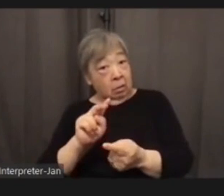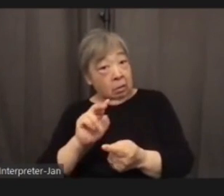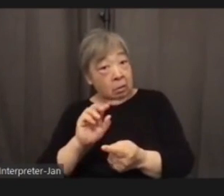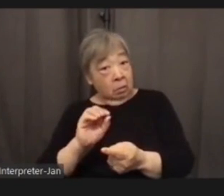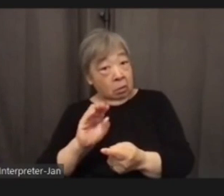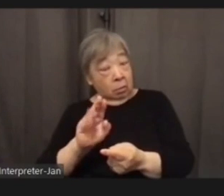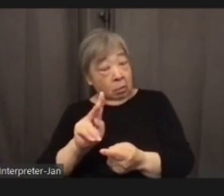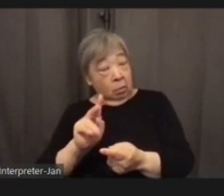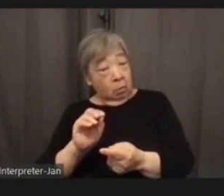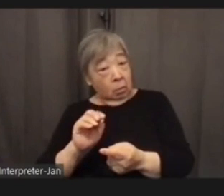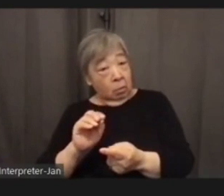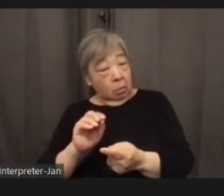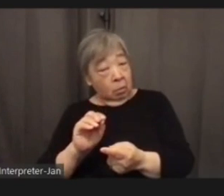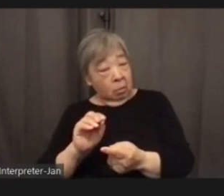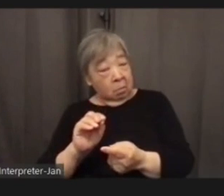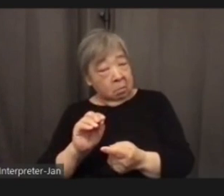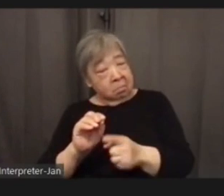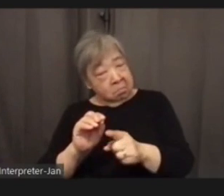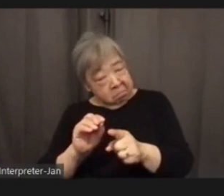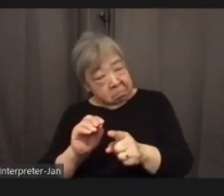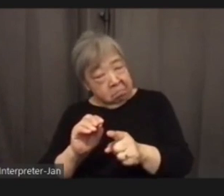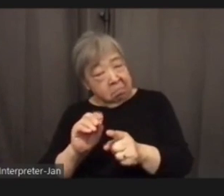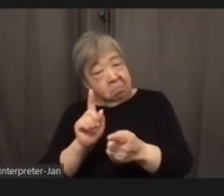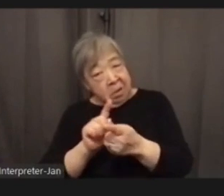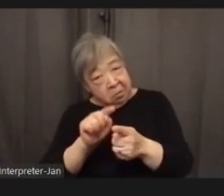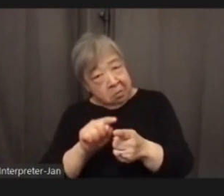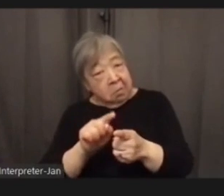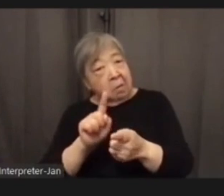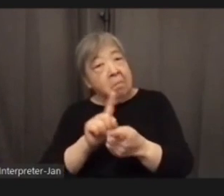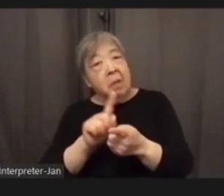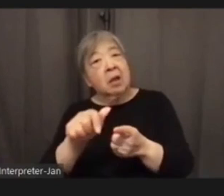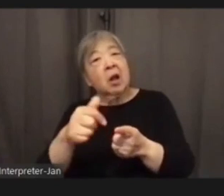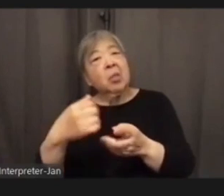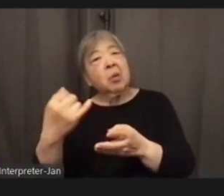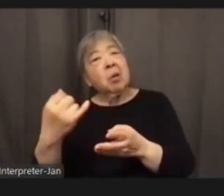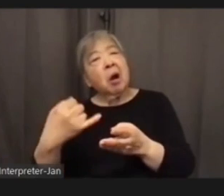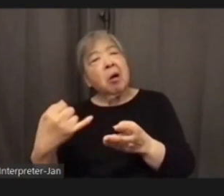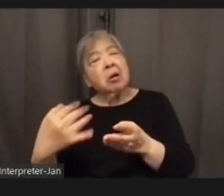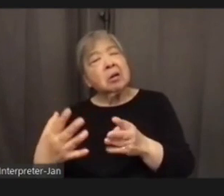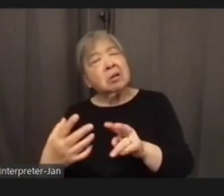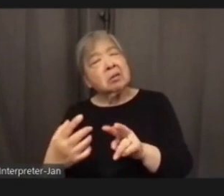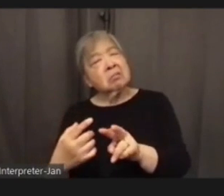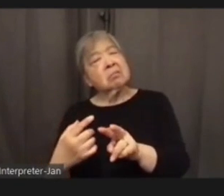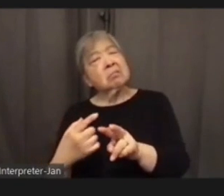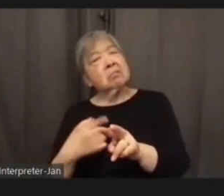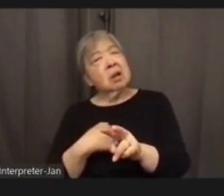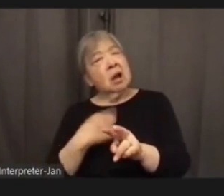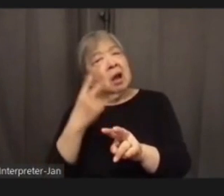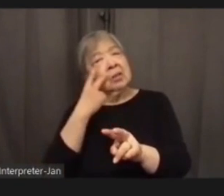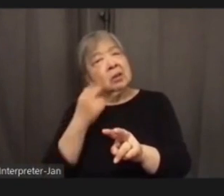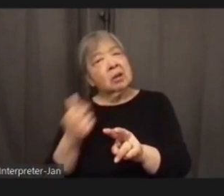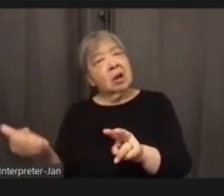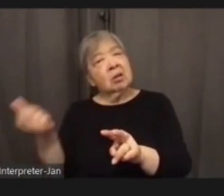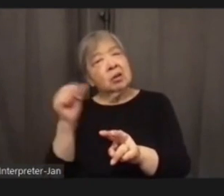an artist like her, I saw another side. It's like, well, what would it be like